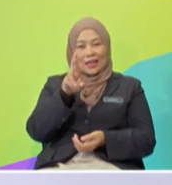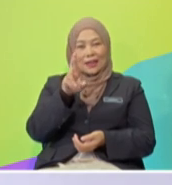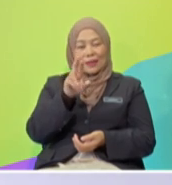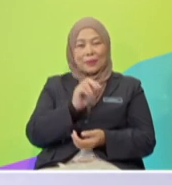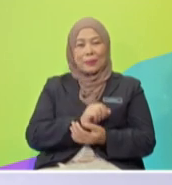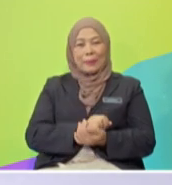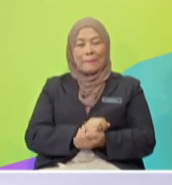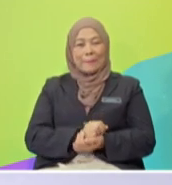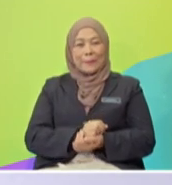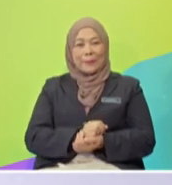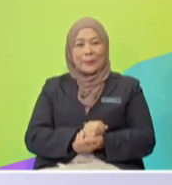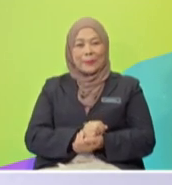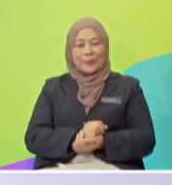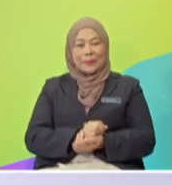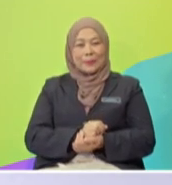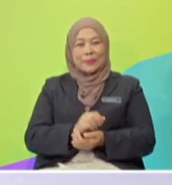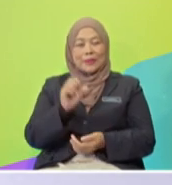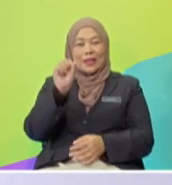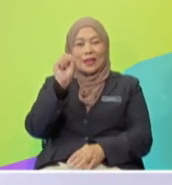S-C-O-O-T-E-R. Scooter.